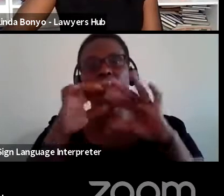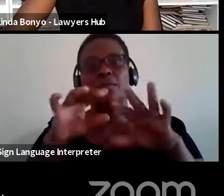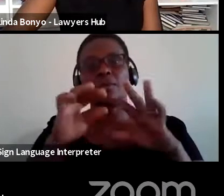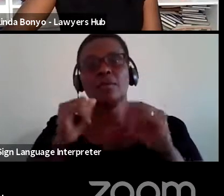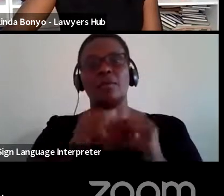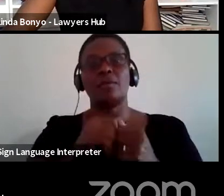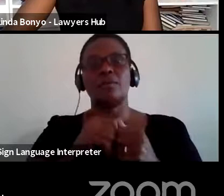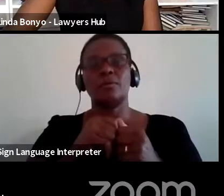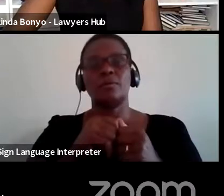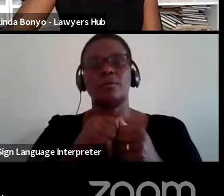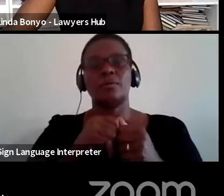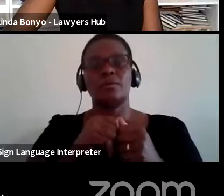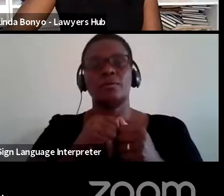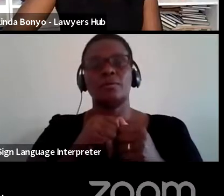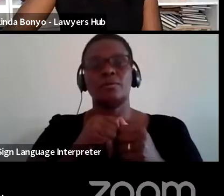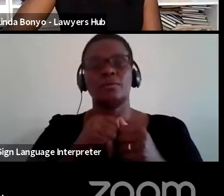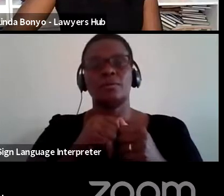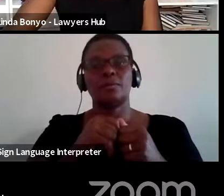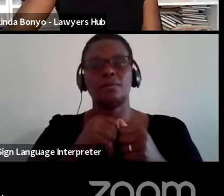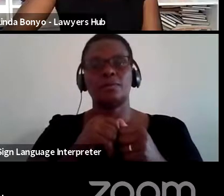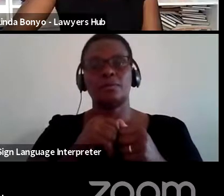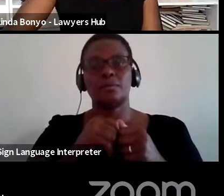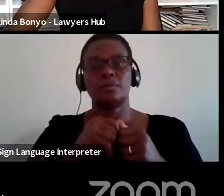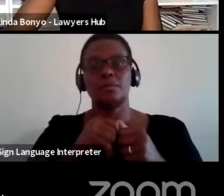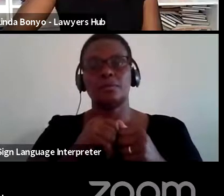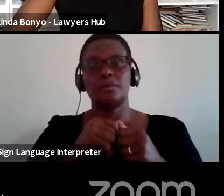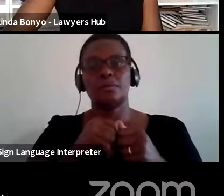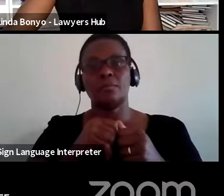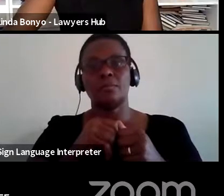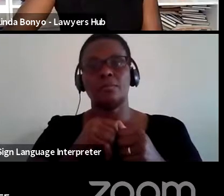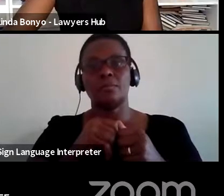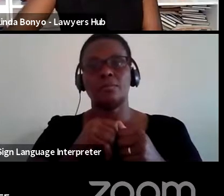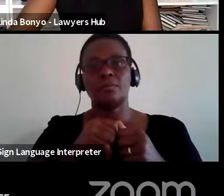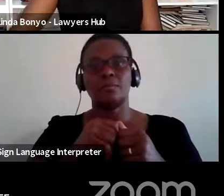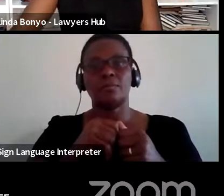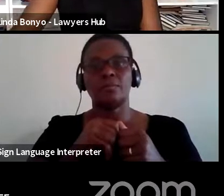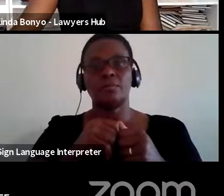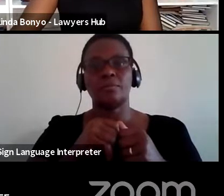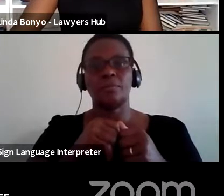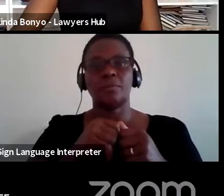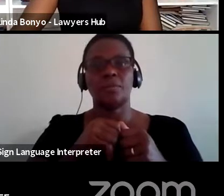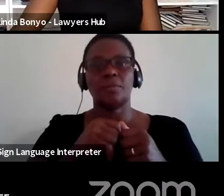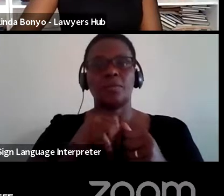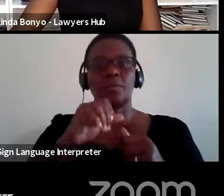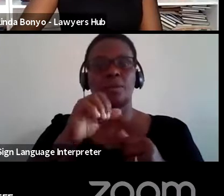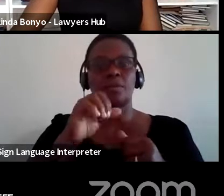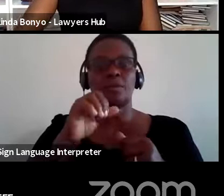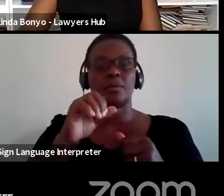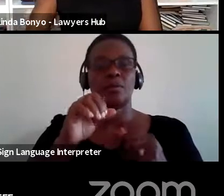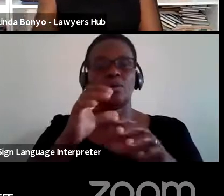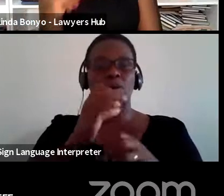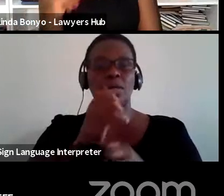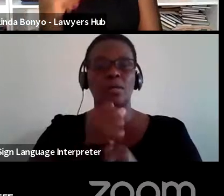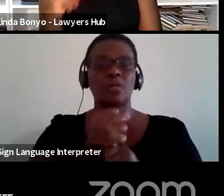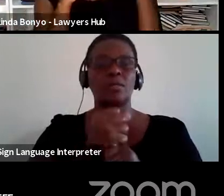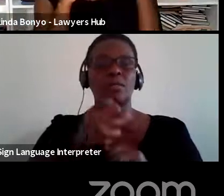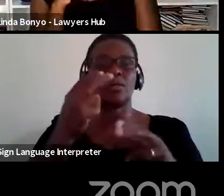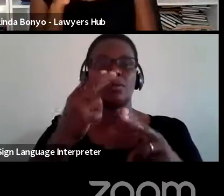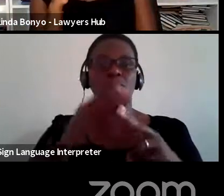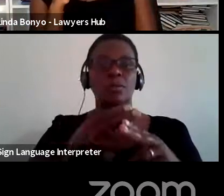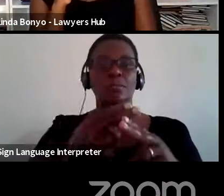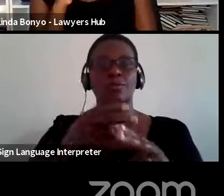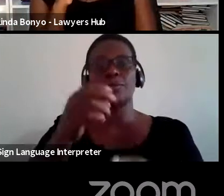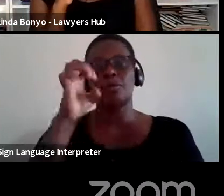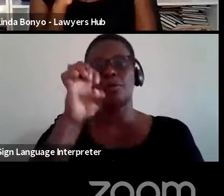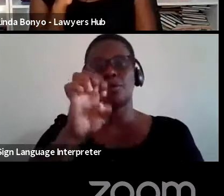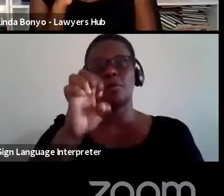on their sites. EFF has been one of the organizations that's been very closely involved with the Santa